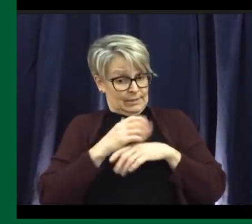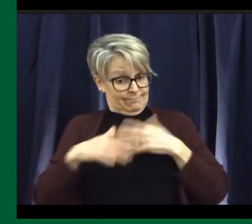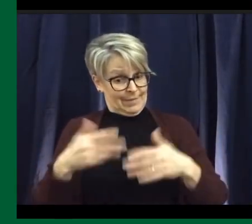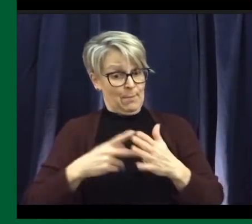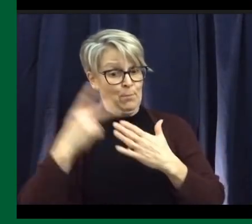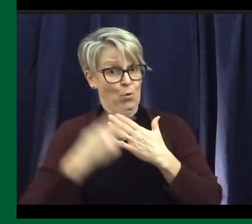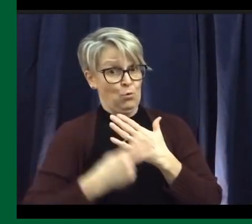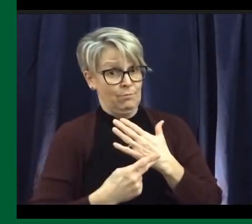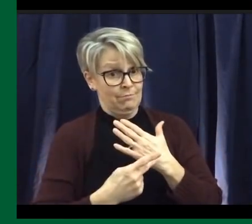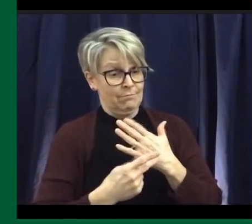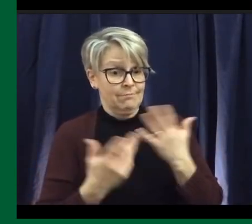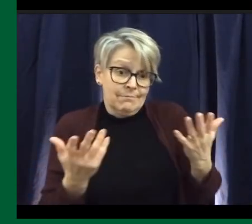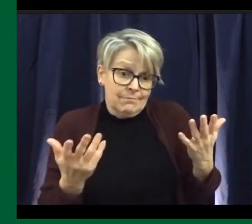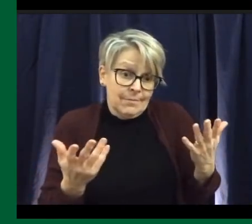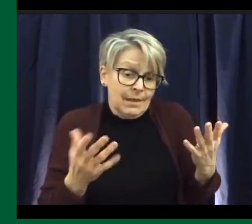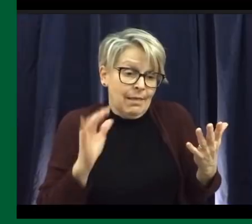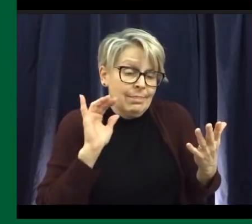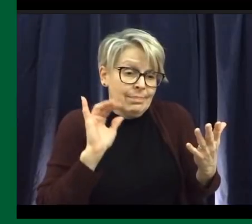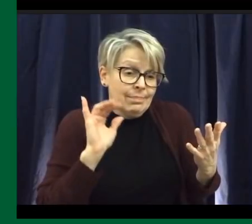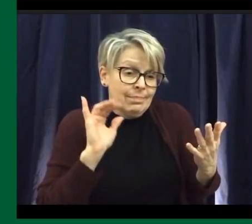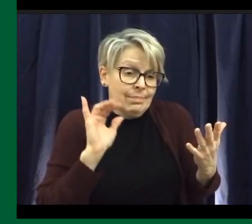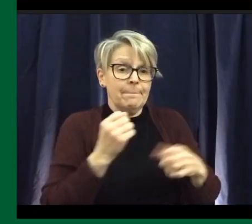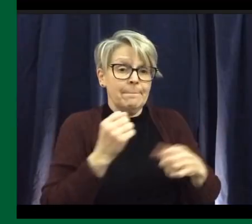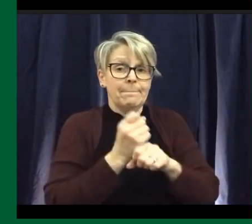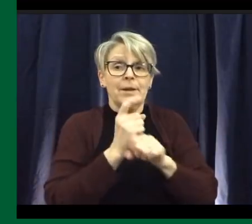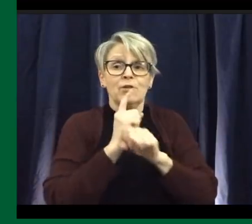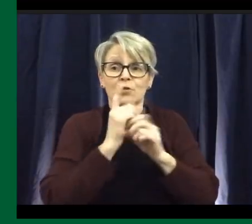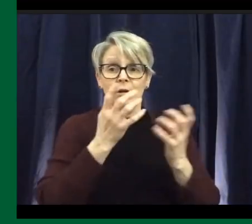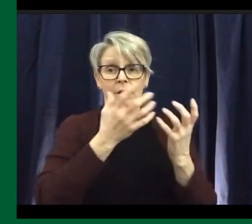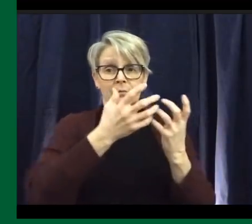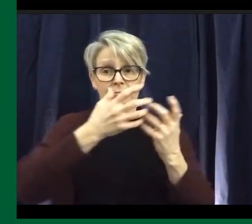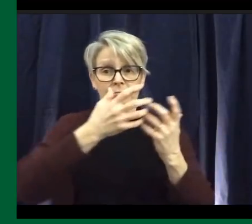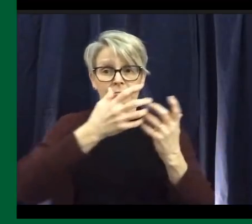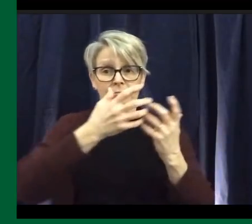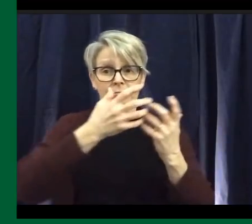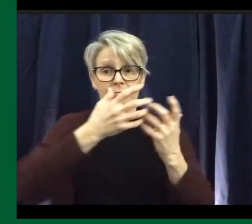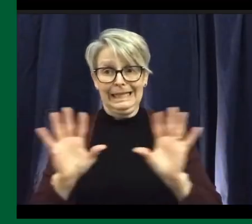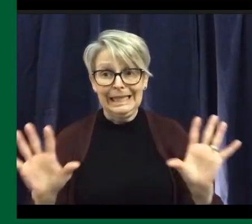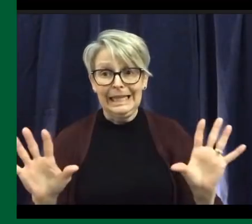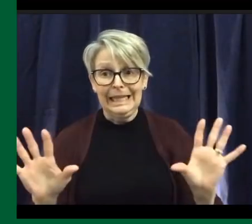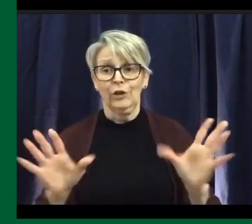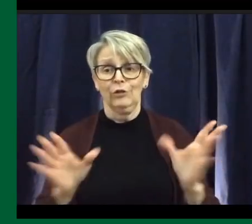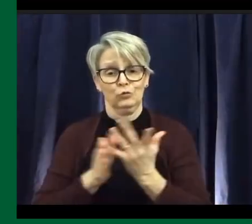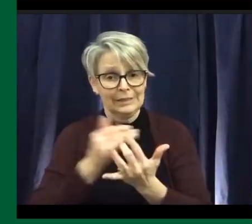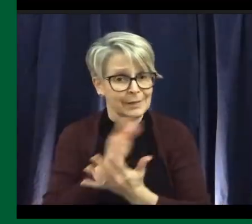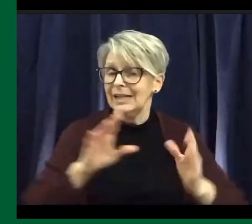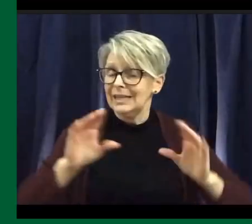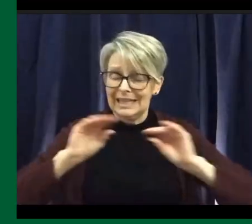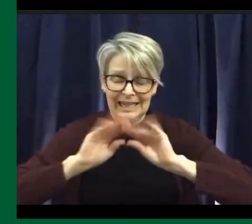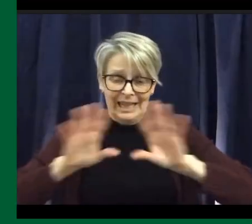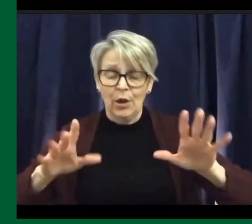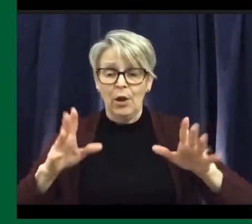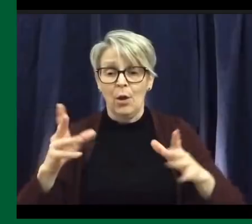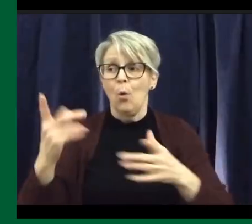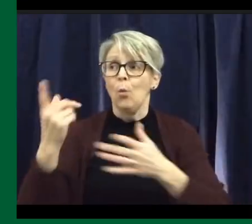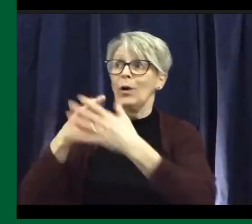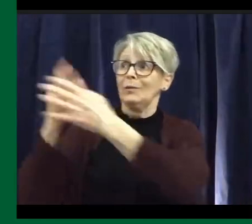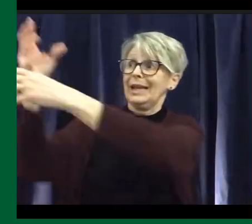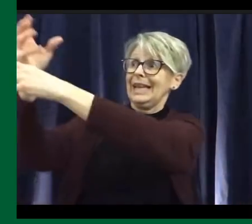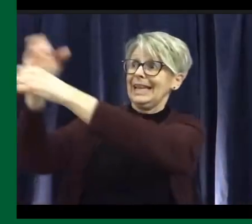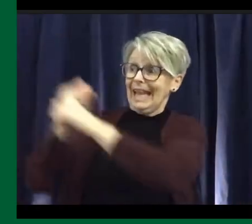go in a coordinated, transparent, and fair way is the availability of vaccine. Derek, do you have anything to